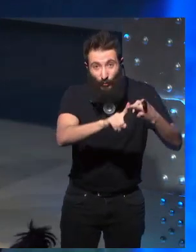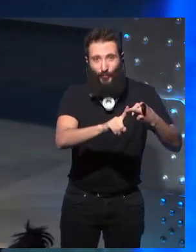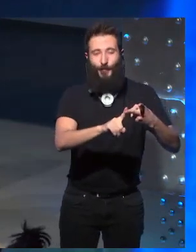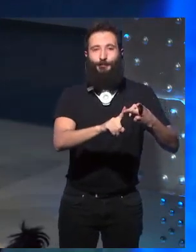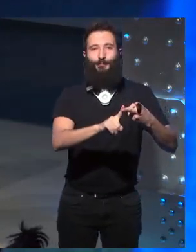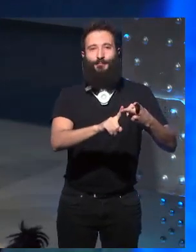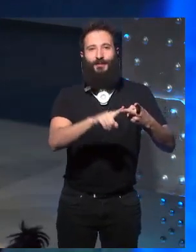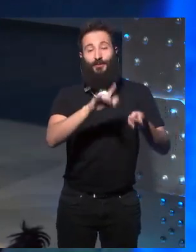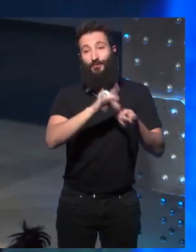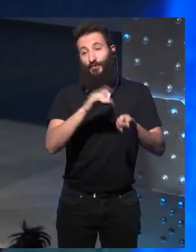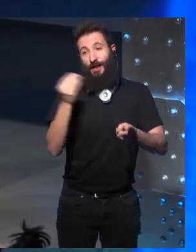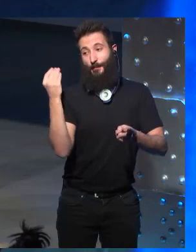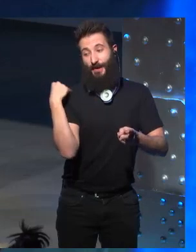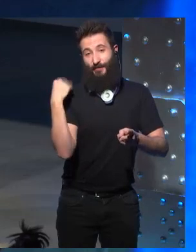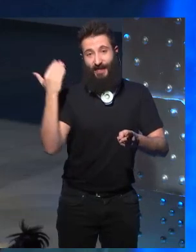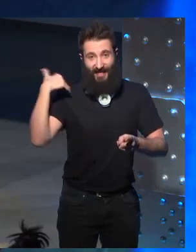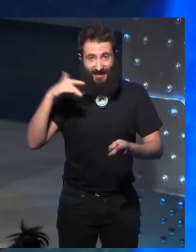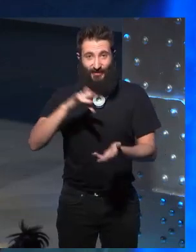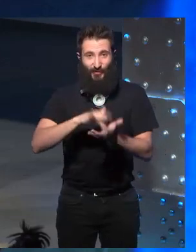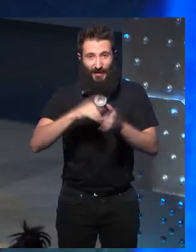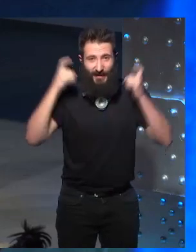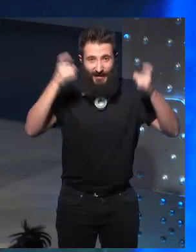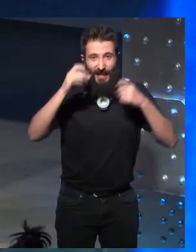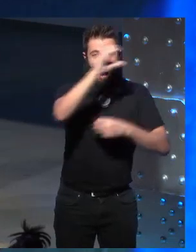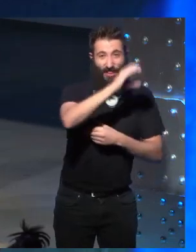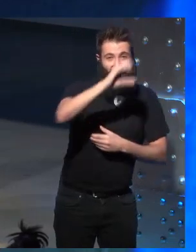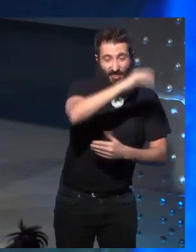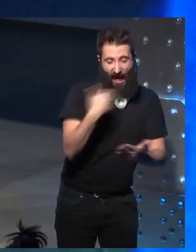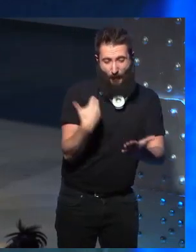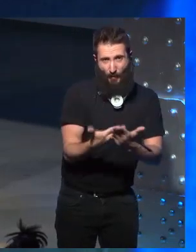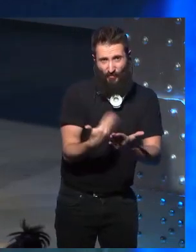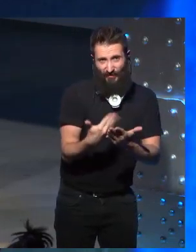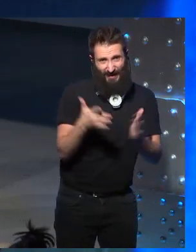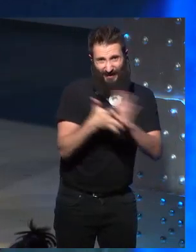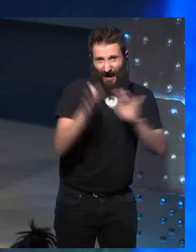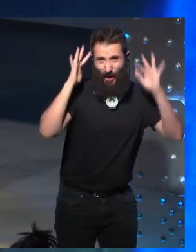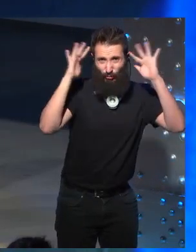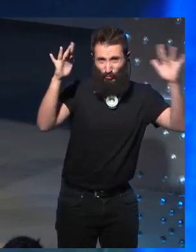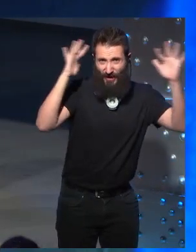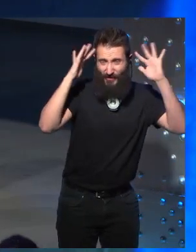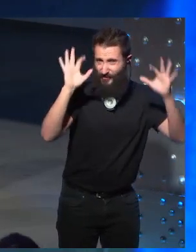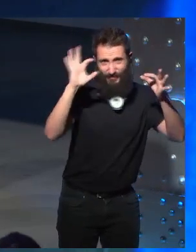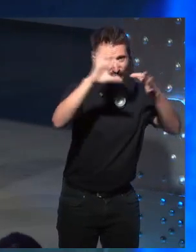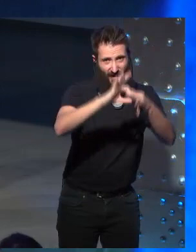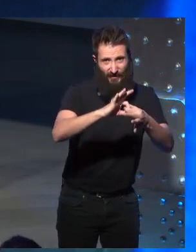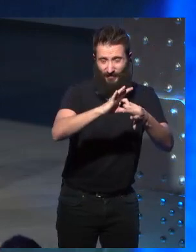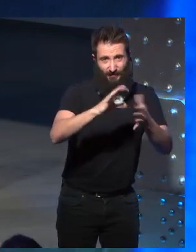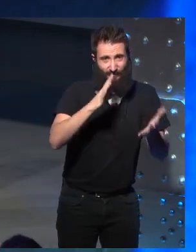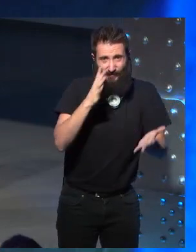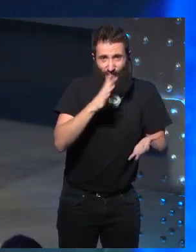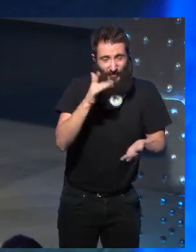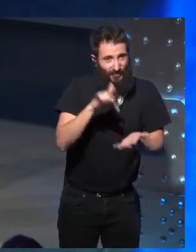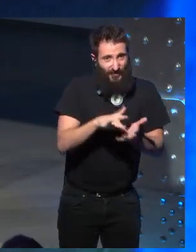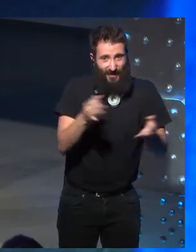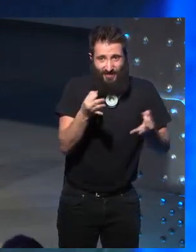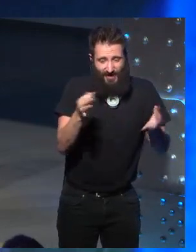previous question, to show that science is actually a dream. It's about imagination. It's about being